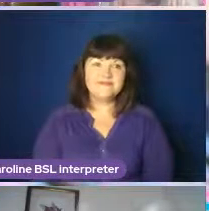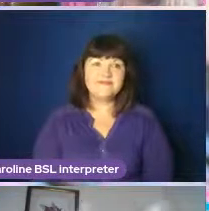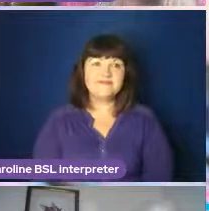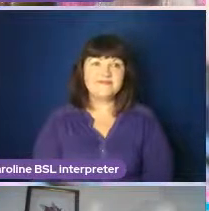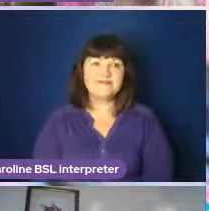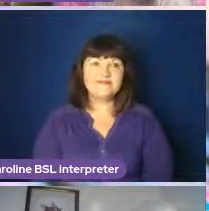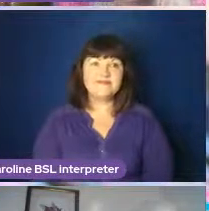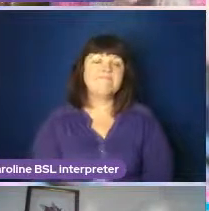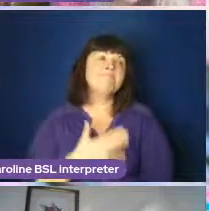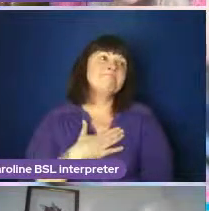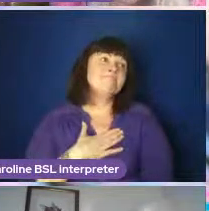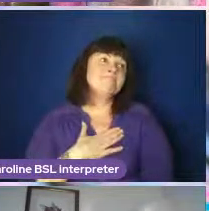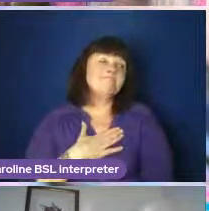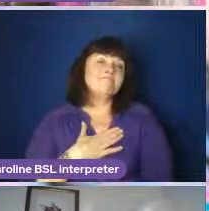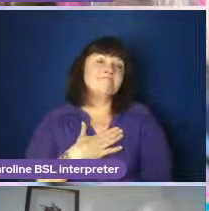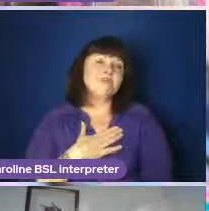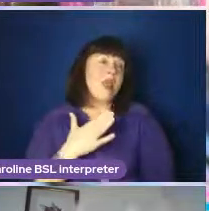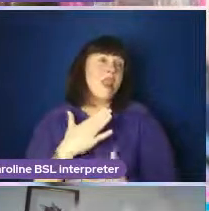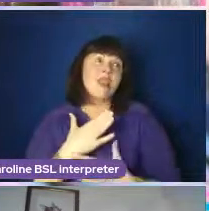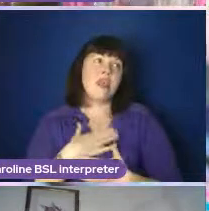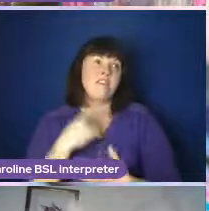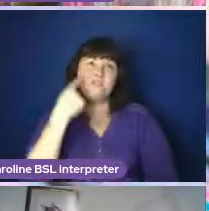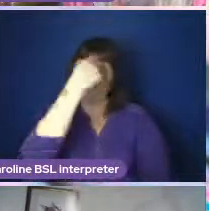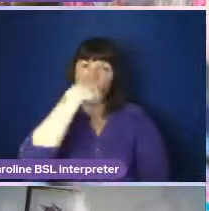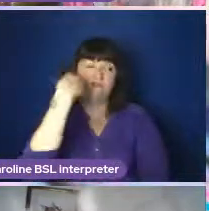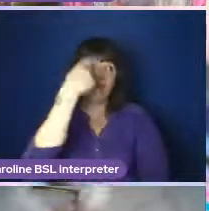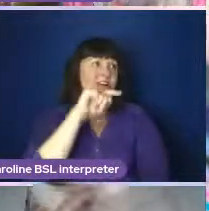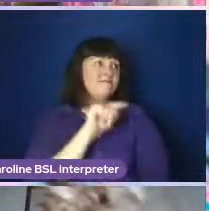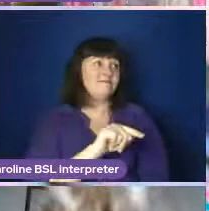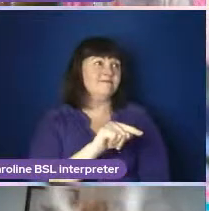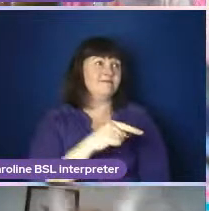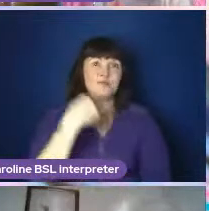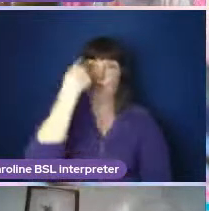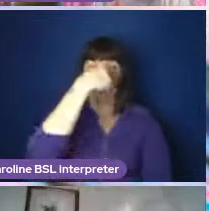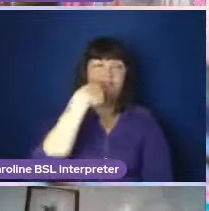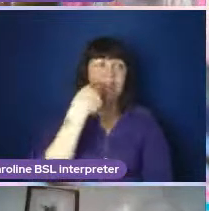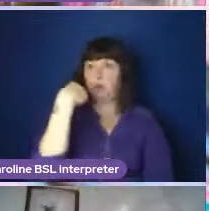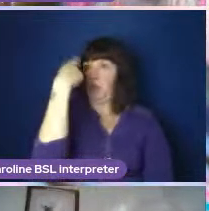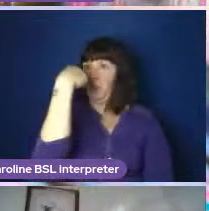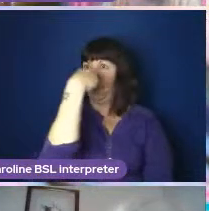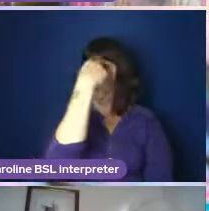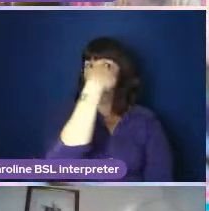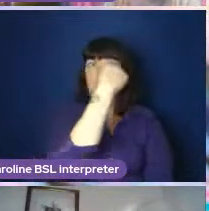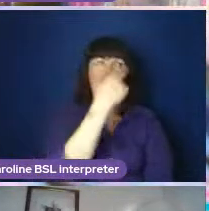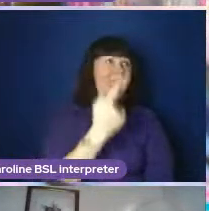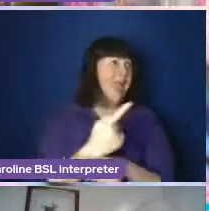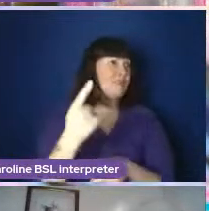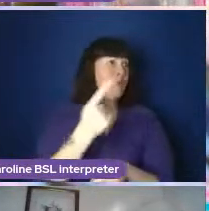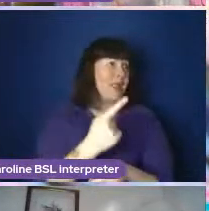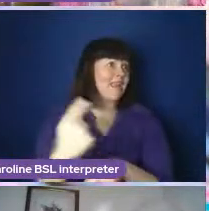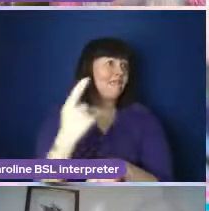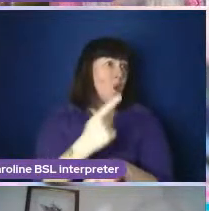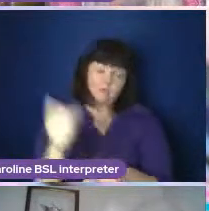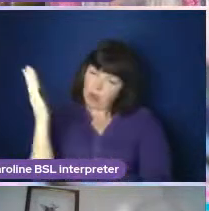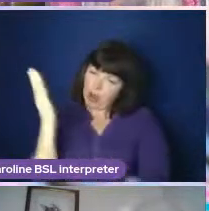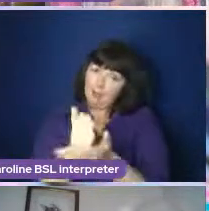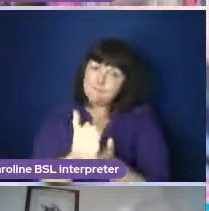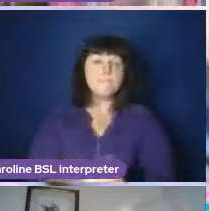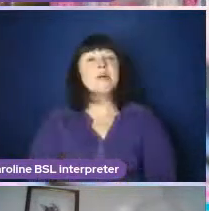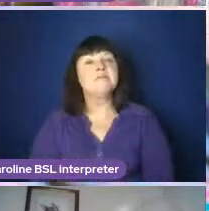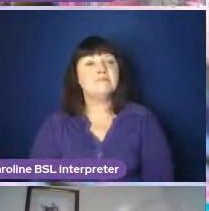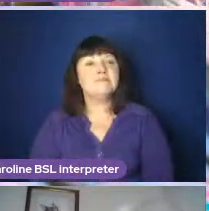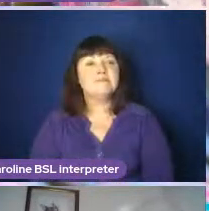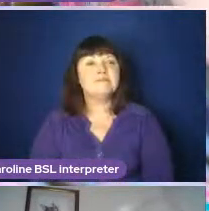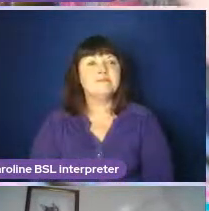I do love the fact that Mandy brings her face paint game every week. Like, even